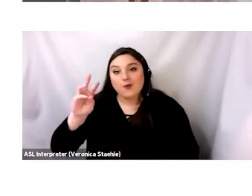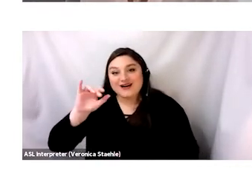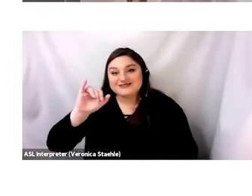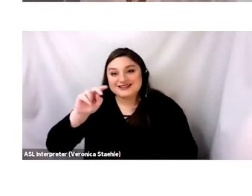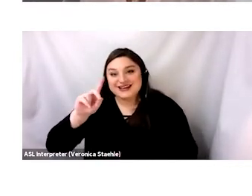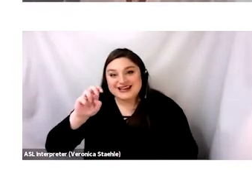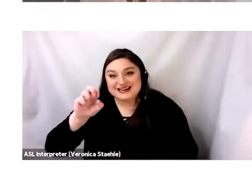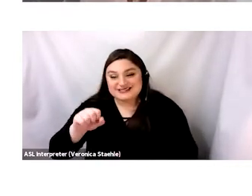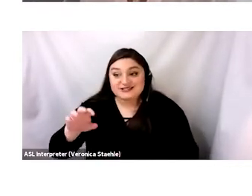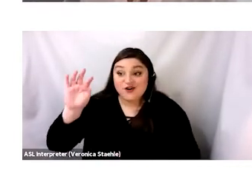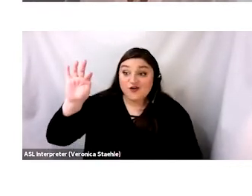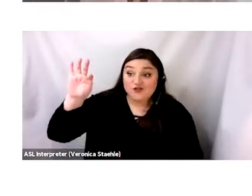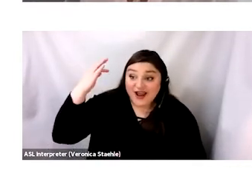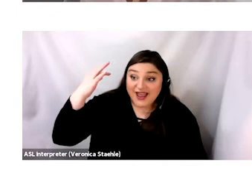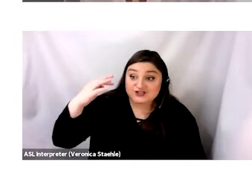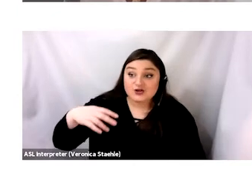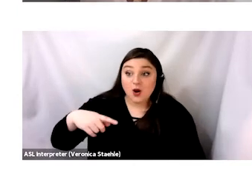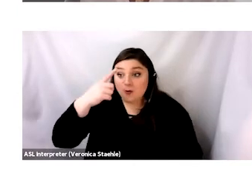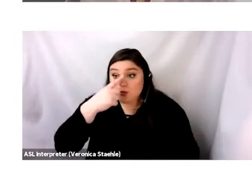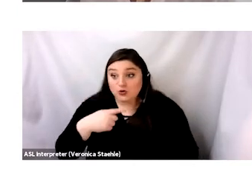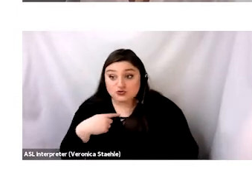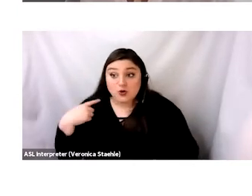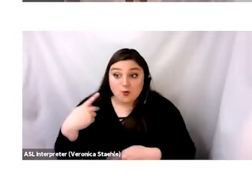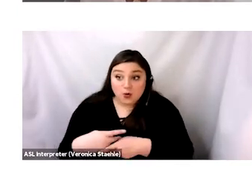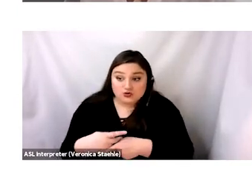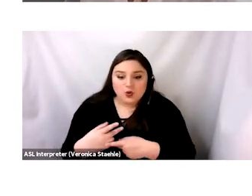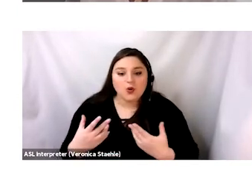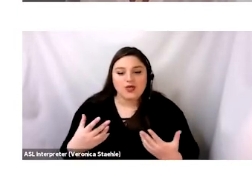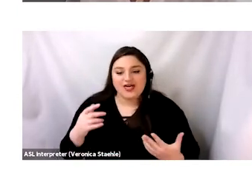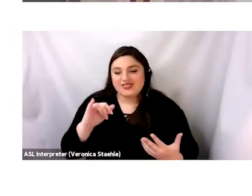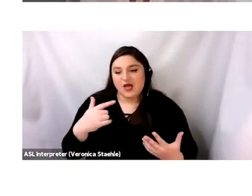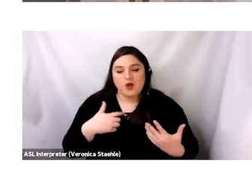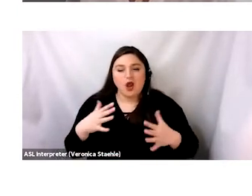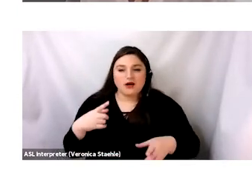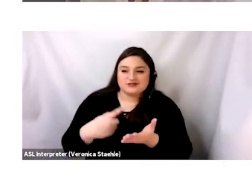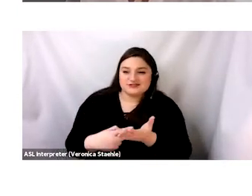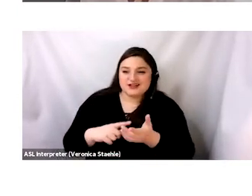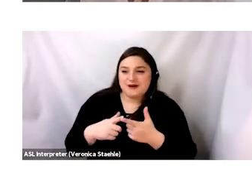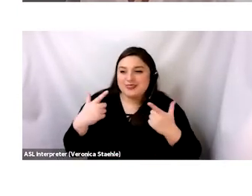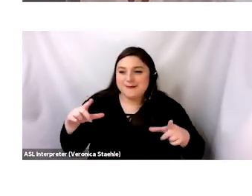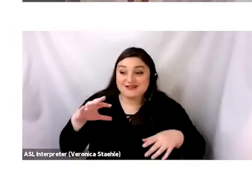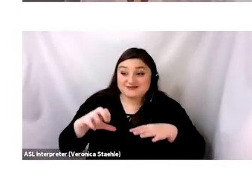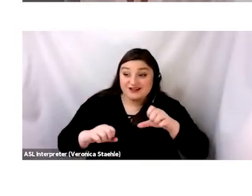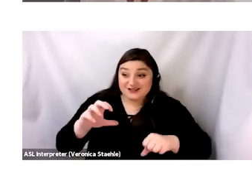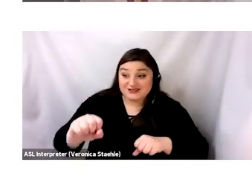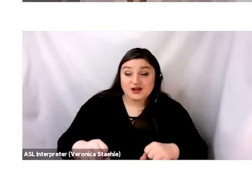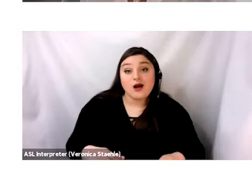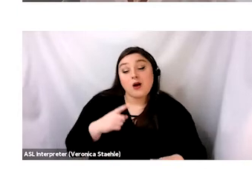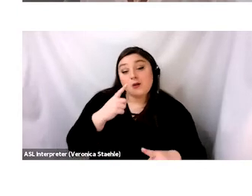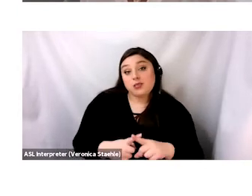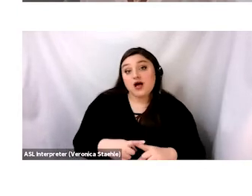and Portugal, which contributed to the mass colonization that we discussed in previous slides. Cotton also propelled New York City to